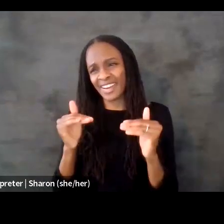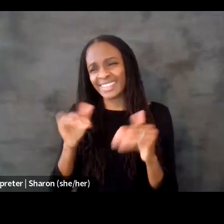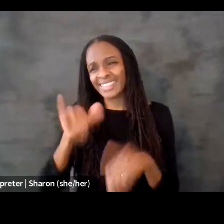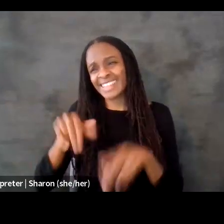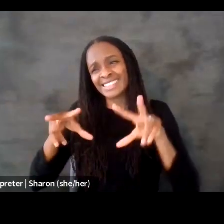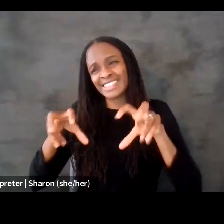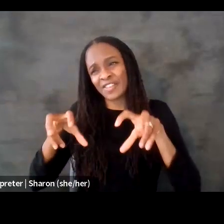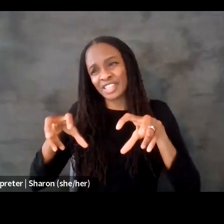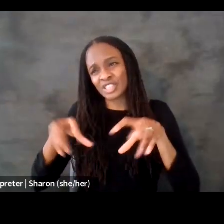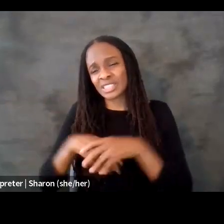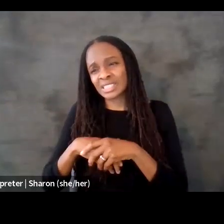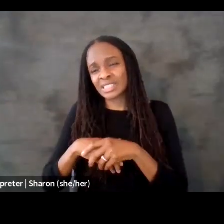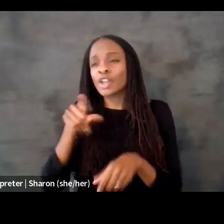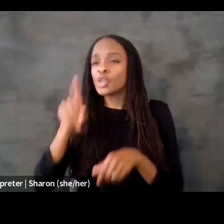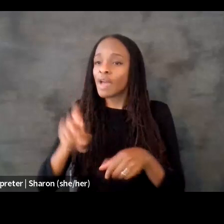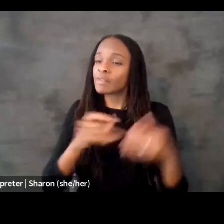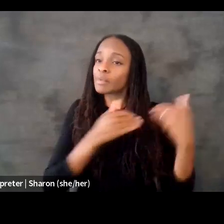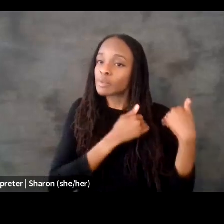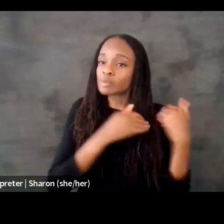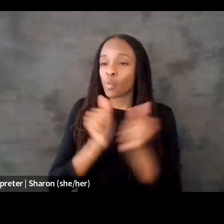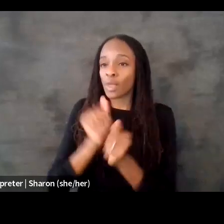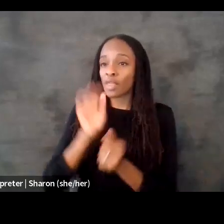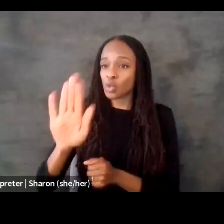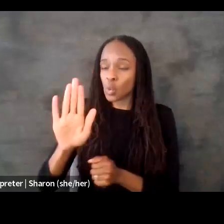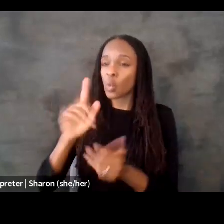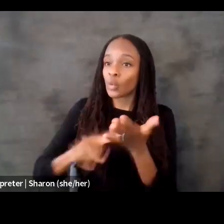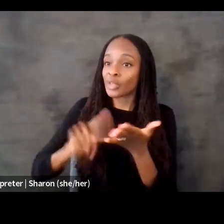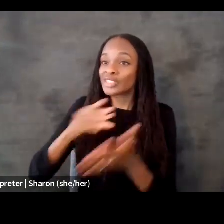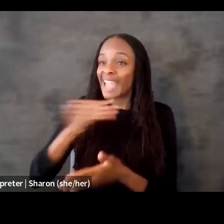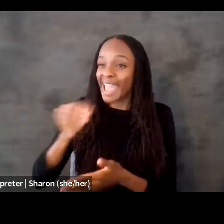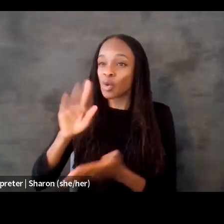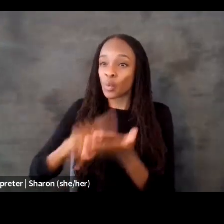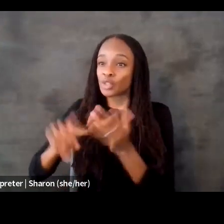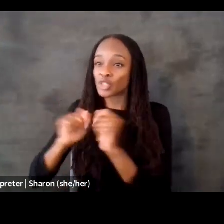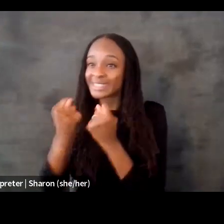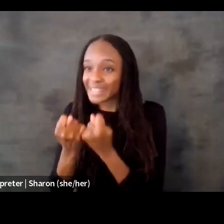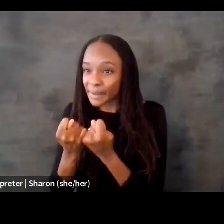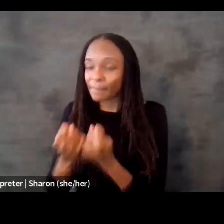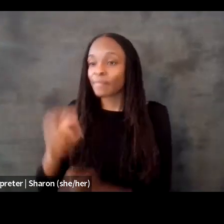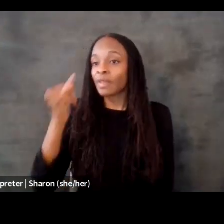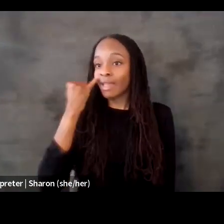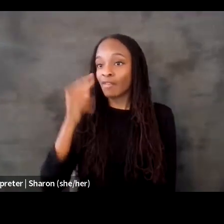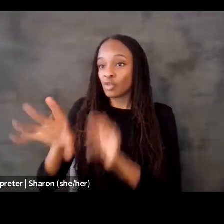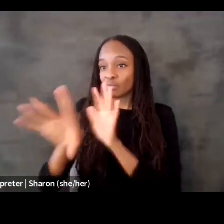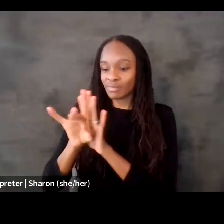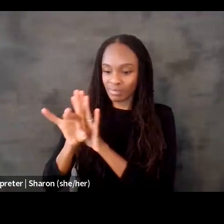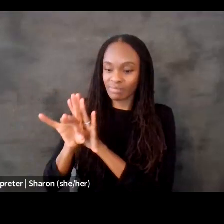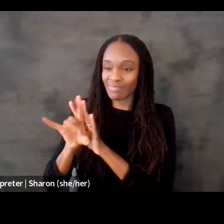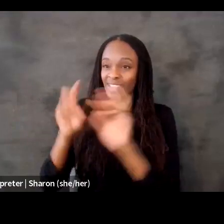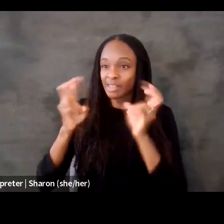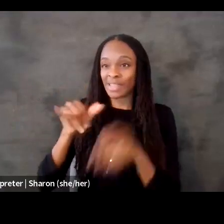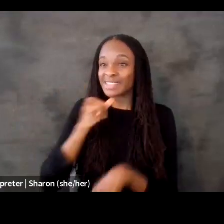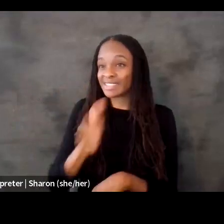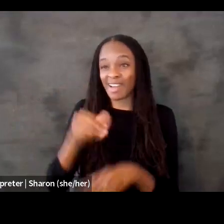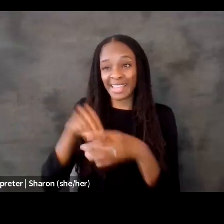because, you have to be responsible with your research and with your research team. And so if you're choosing a topic that is not within your area